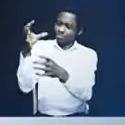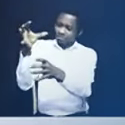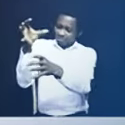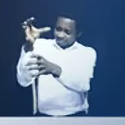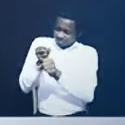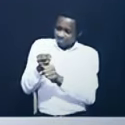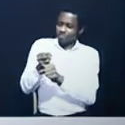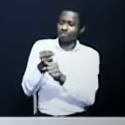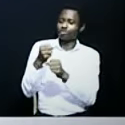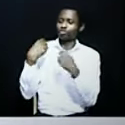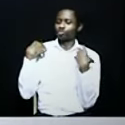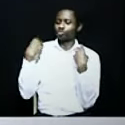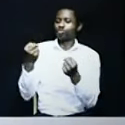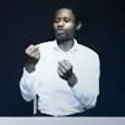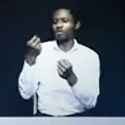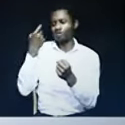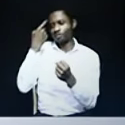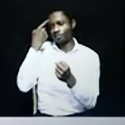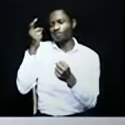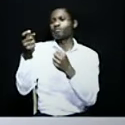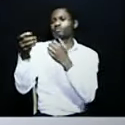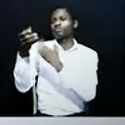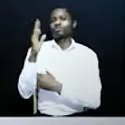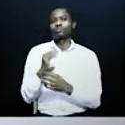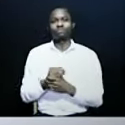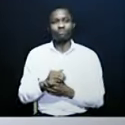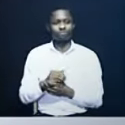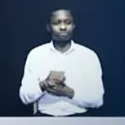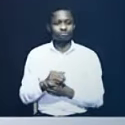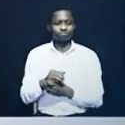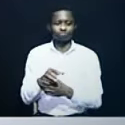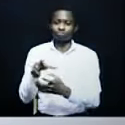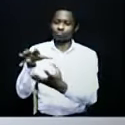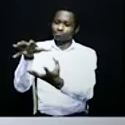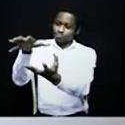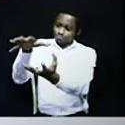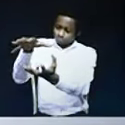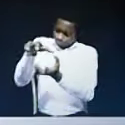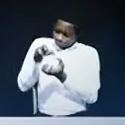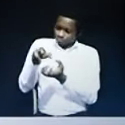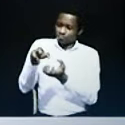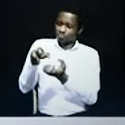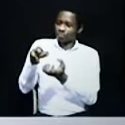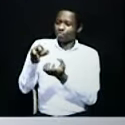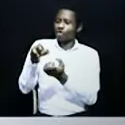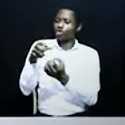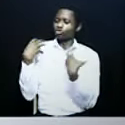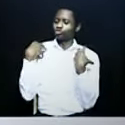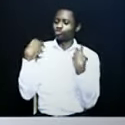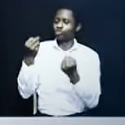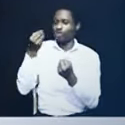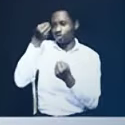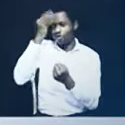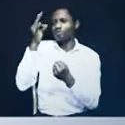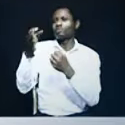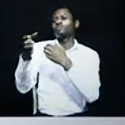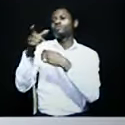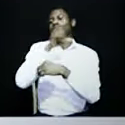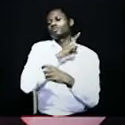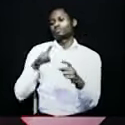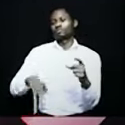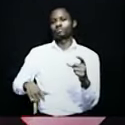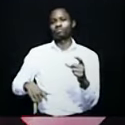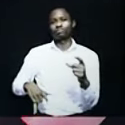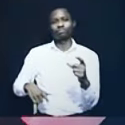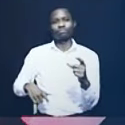Drawing on the strength of the Lord. Drawing on the strength of the